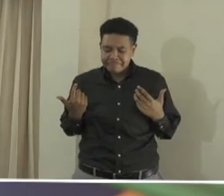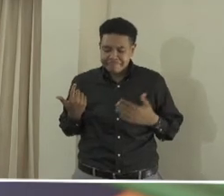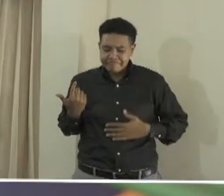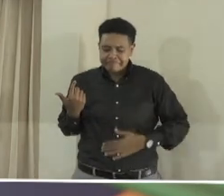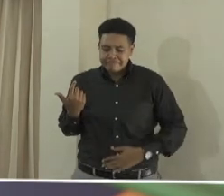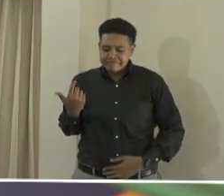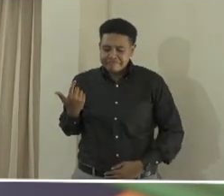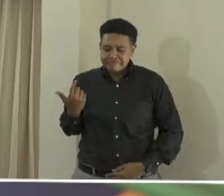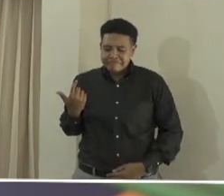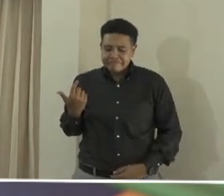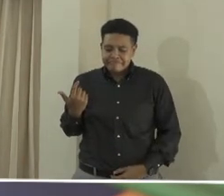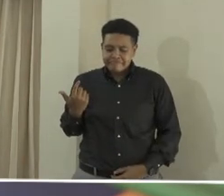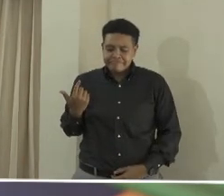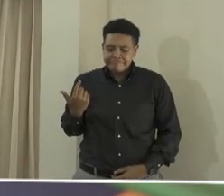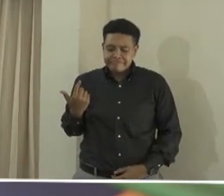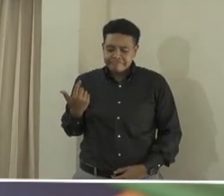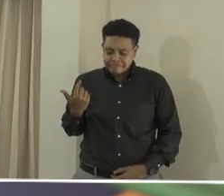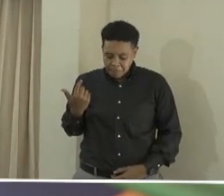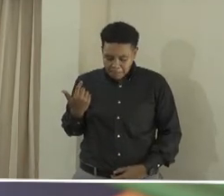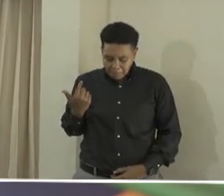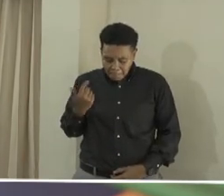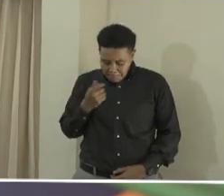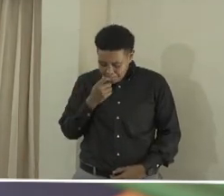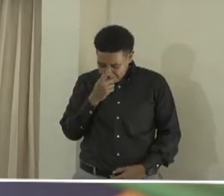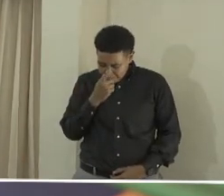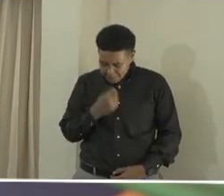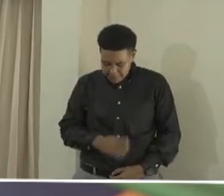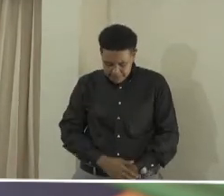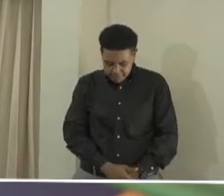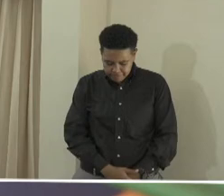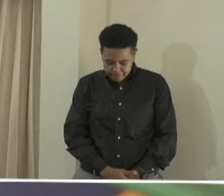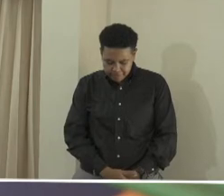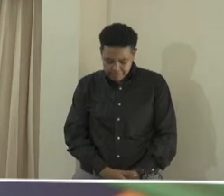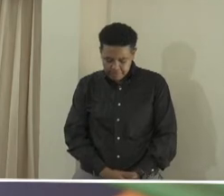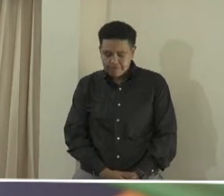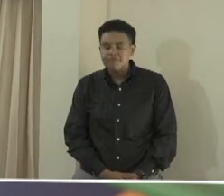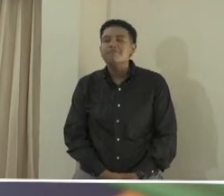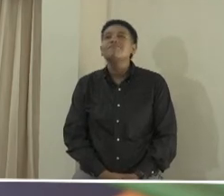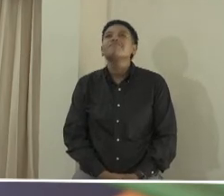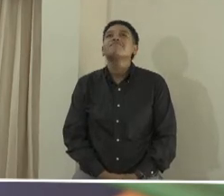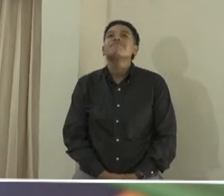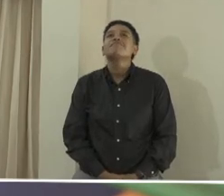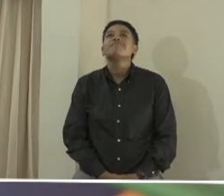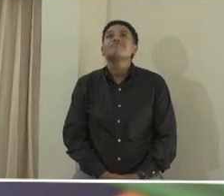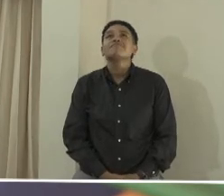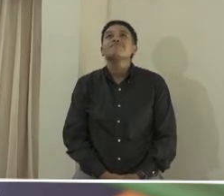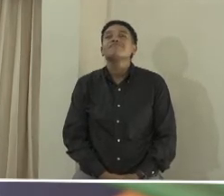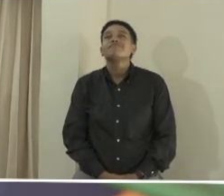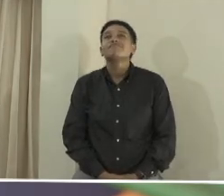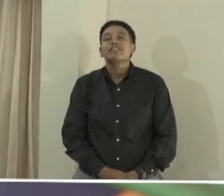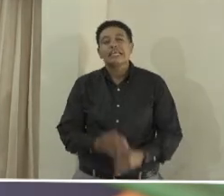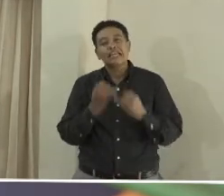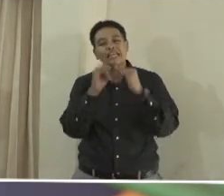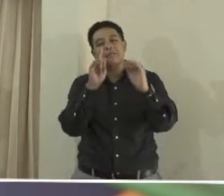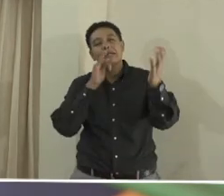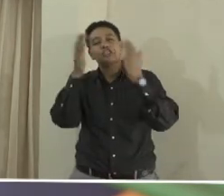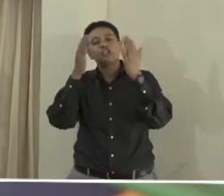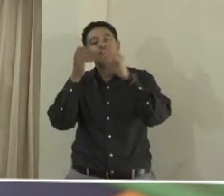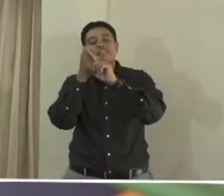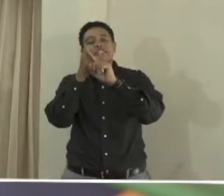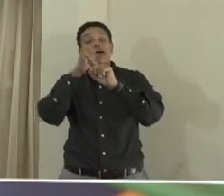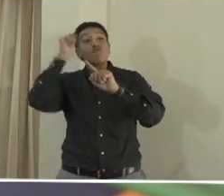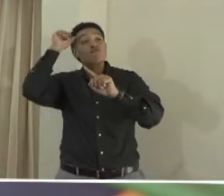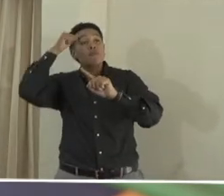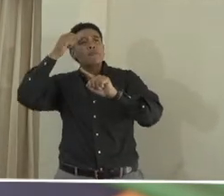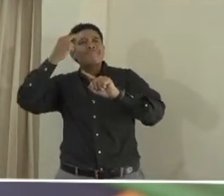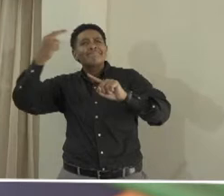Thanksgiving and Independence service, remembering well our journey and remembering well who